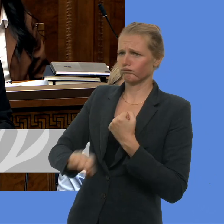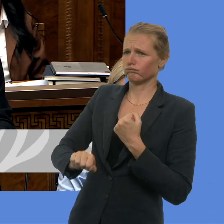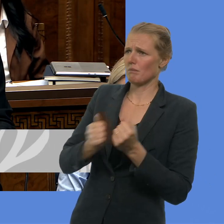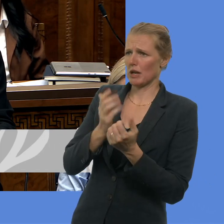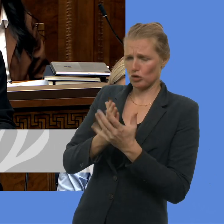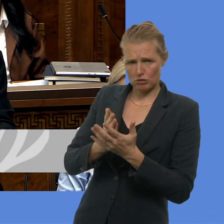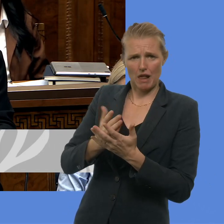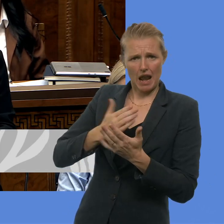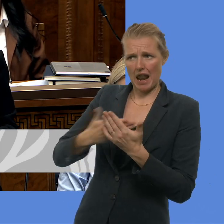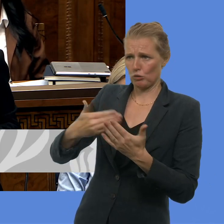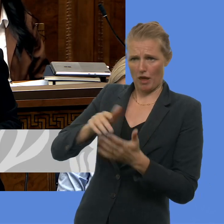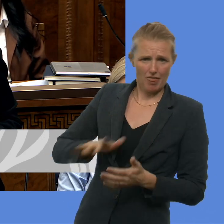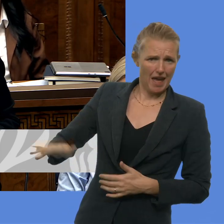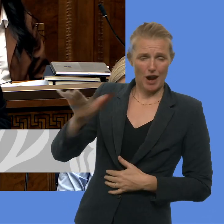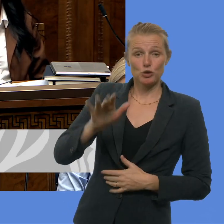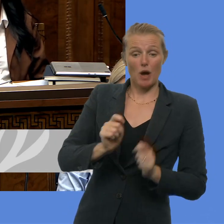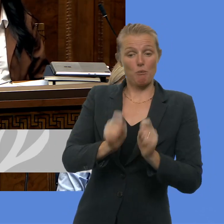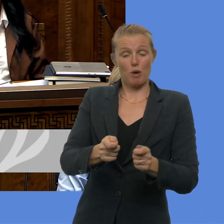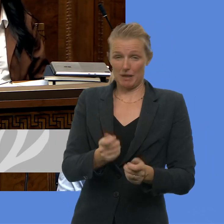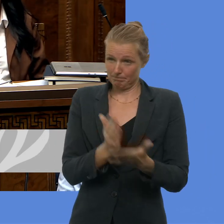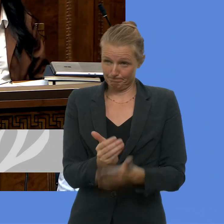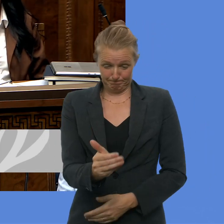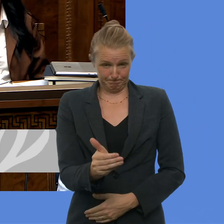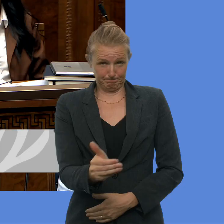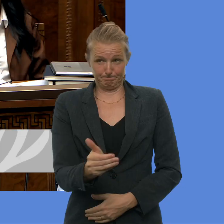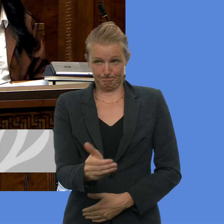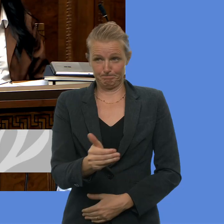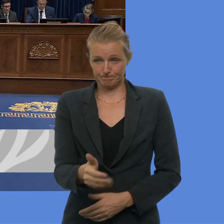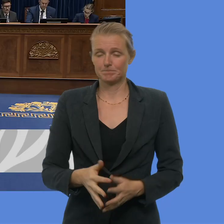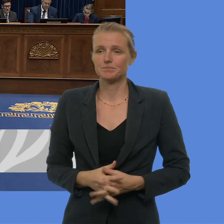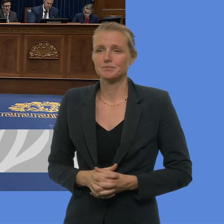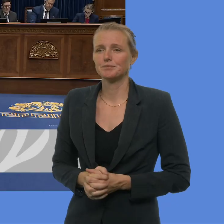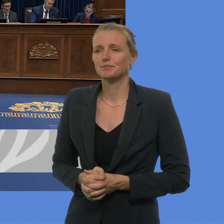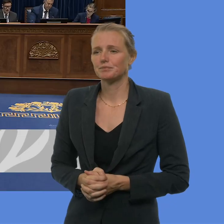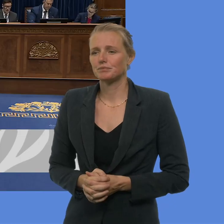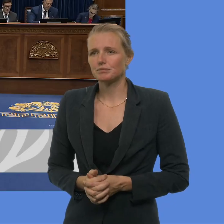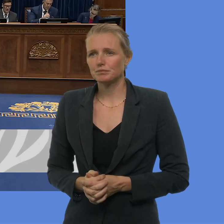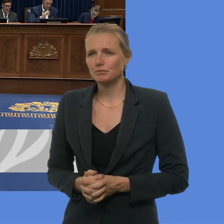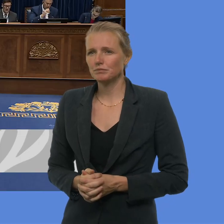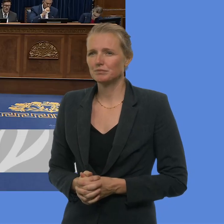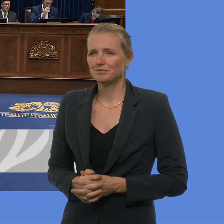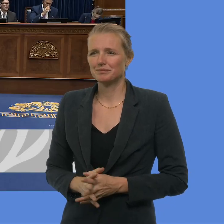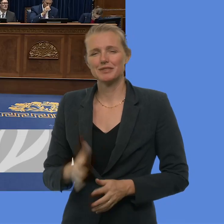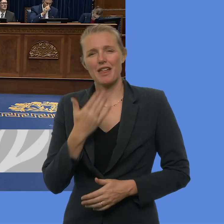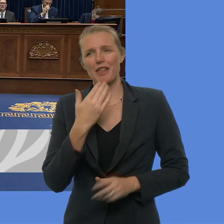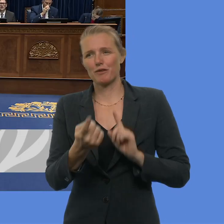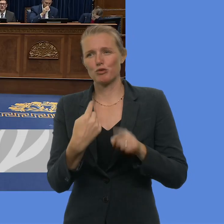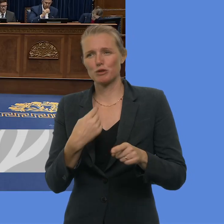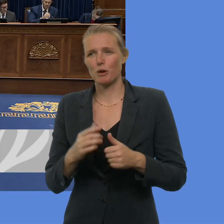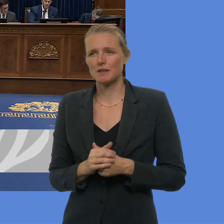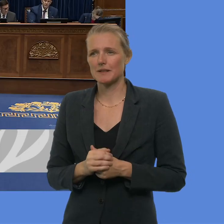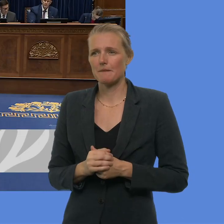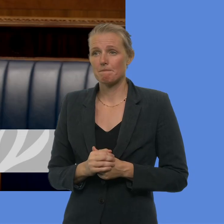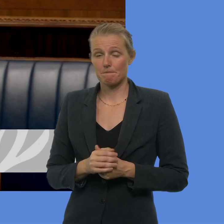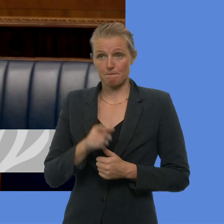say to you that the appointment of the Commissioners is imminent. Ms. Flynn. Thank the First Minister for that response. And will